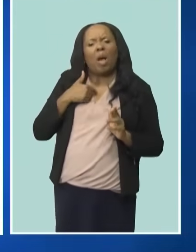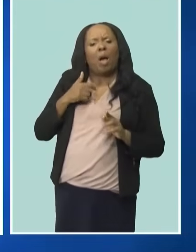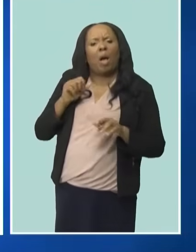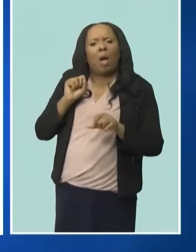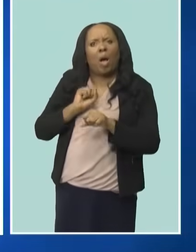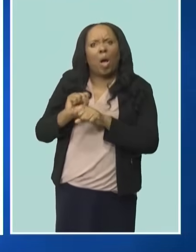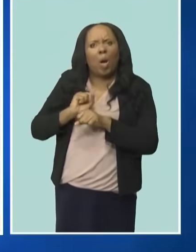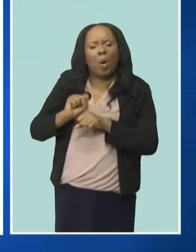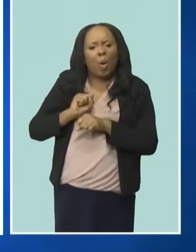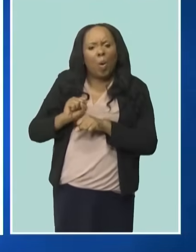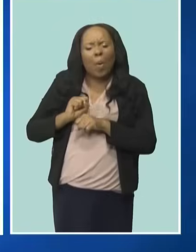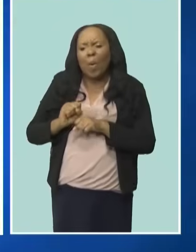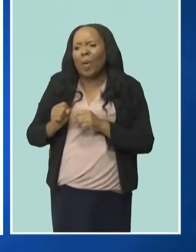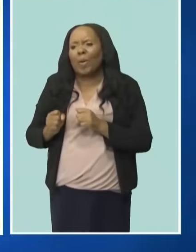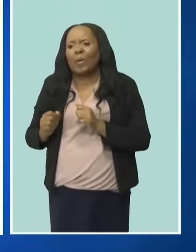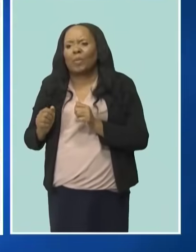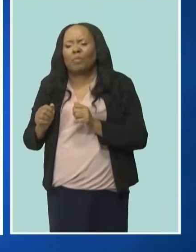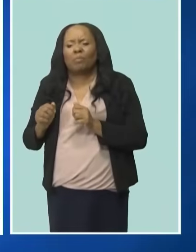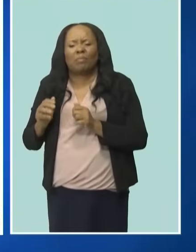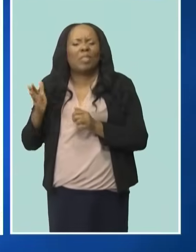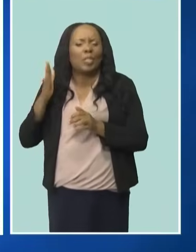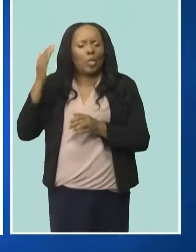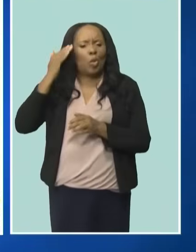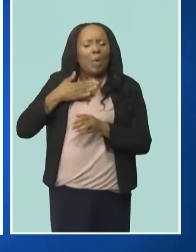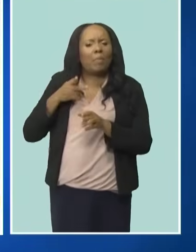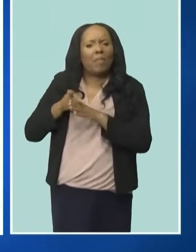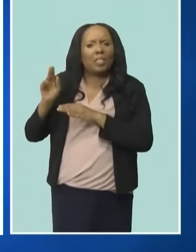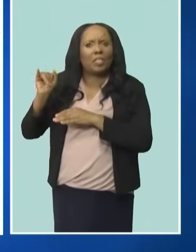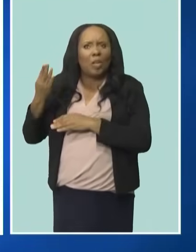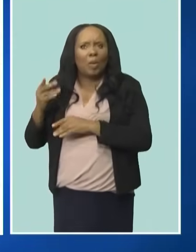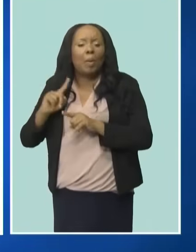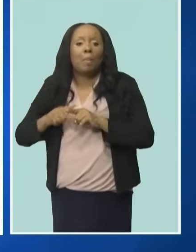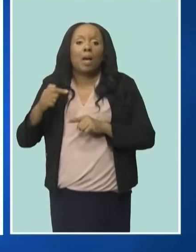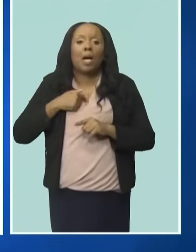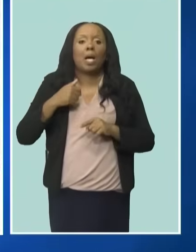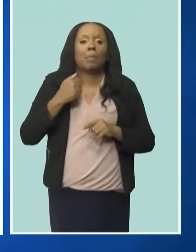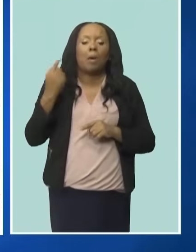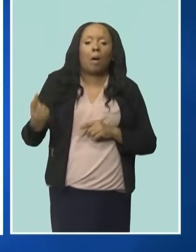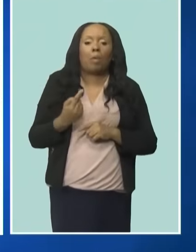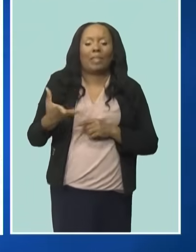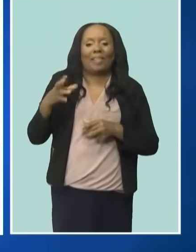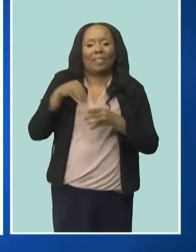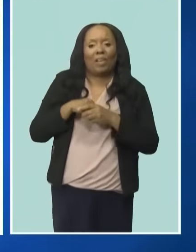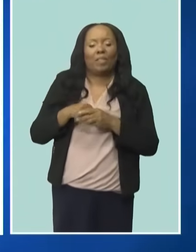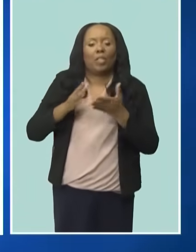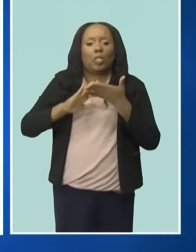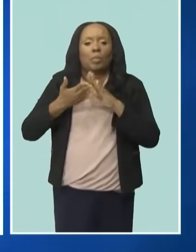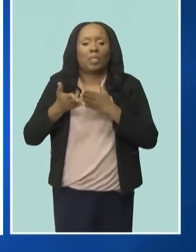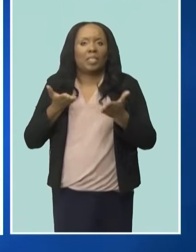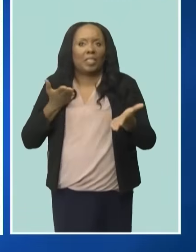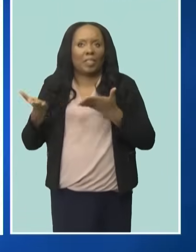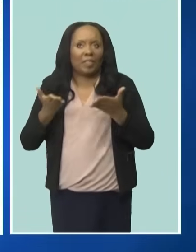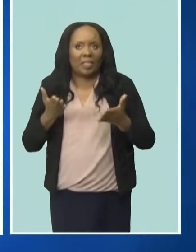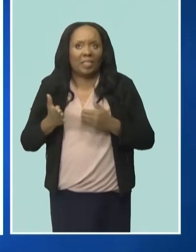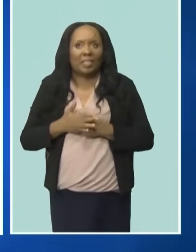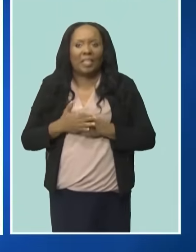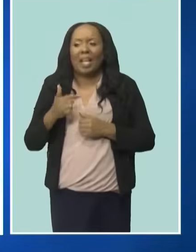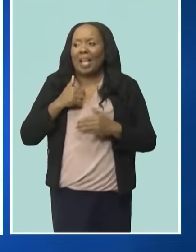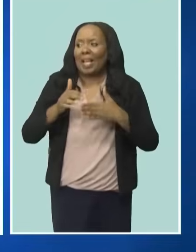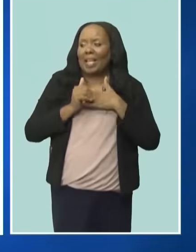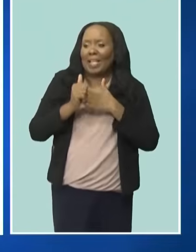my neighbors and my community, certainly would be aware, and that is my community service. For many years I led the Graham Hall